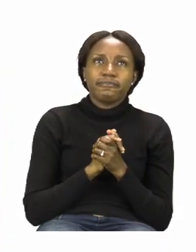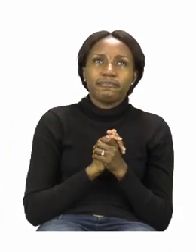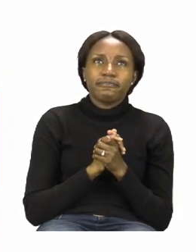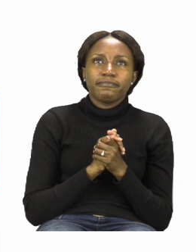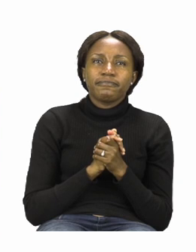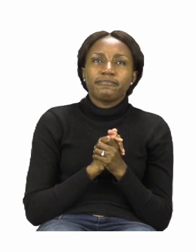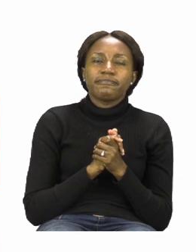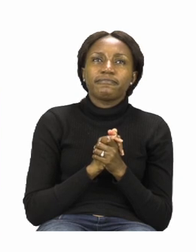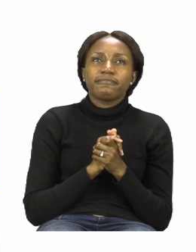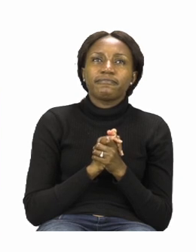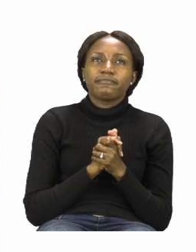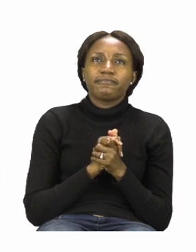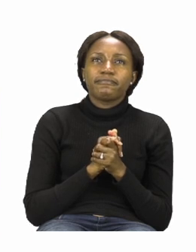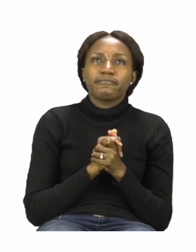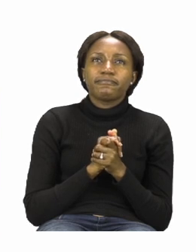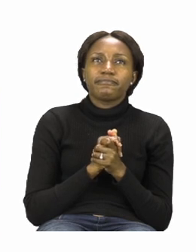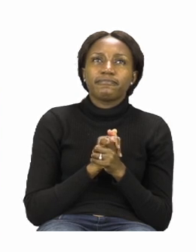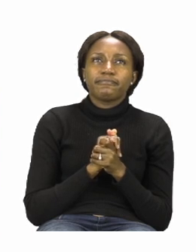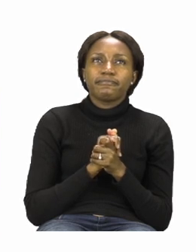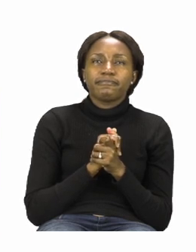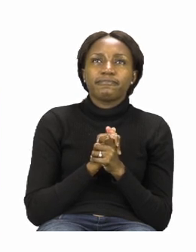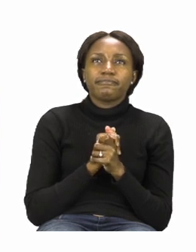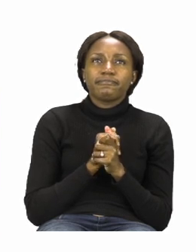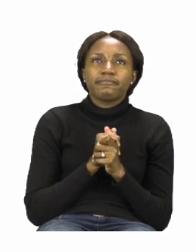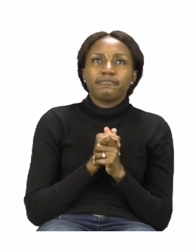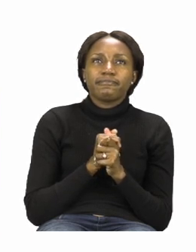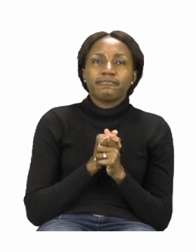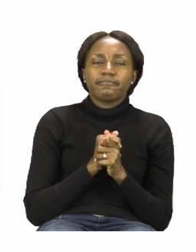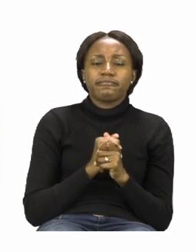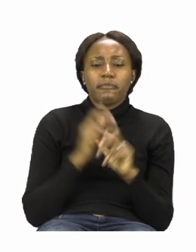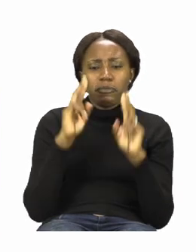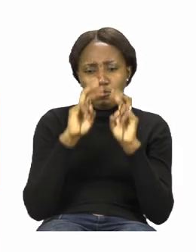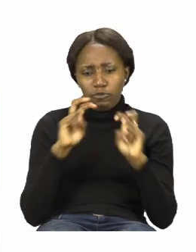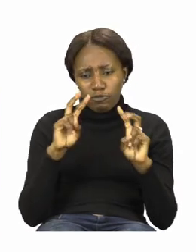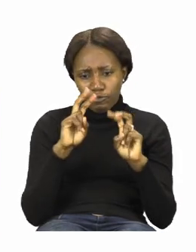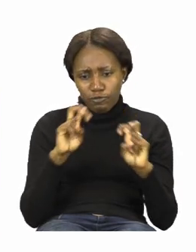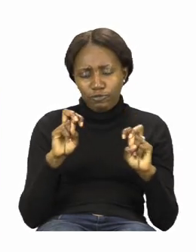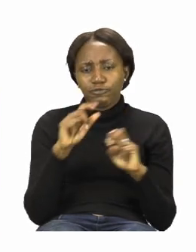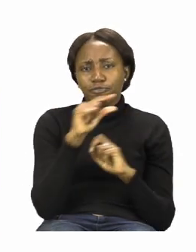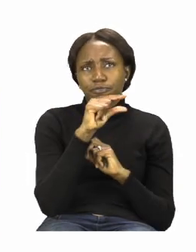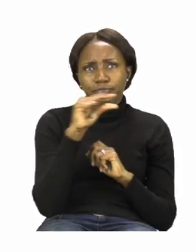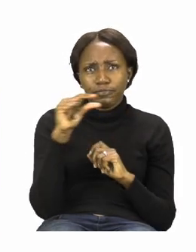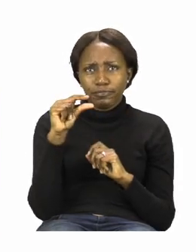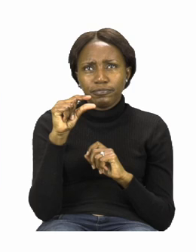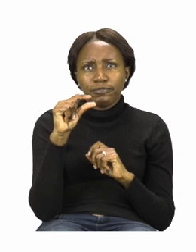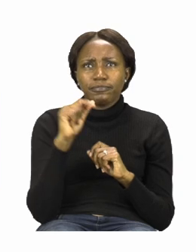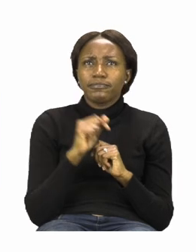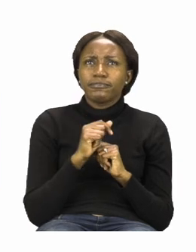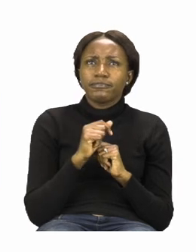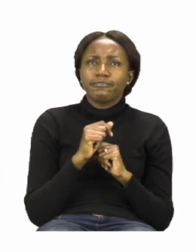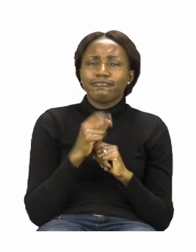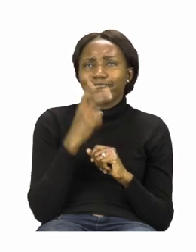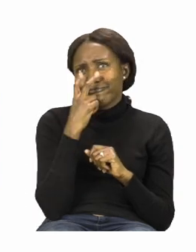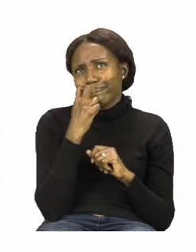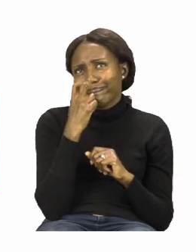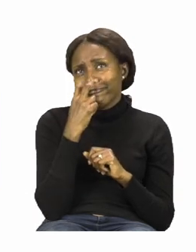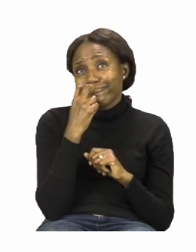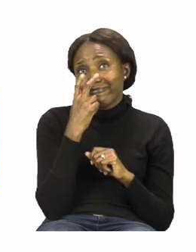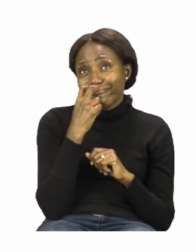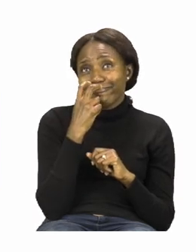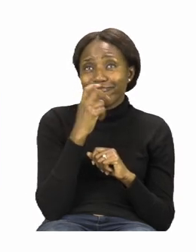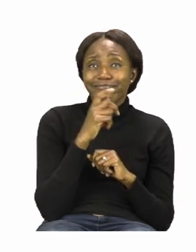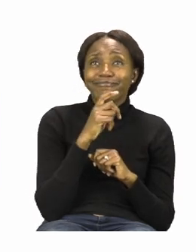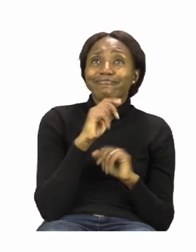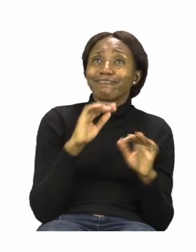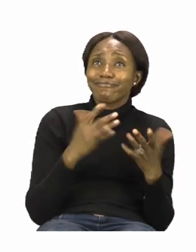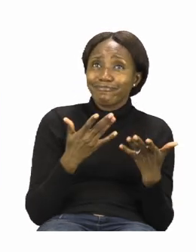17 we are going to be doing a word search. Now a word search. is very fun boys and girls because how we are going to